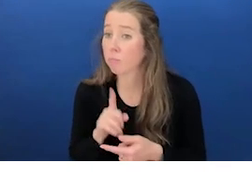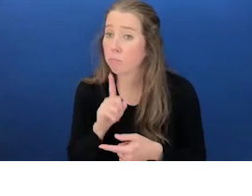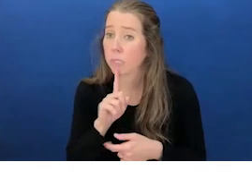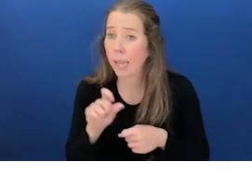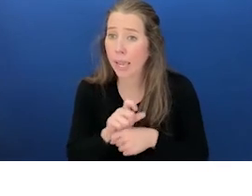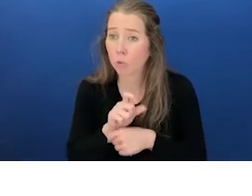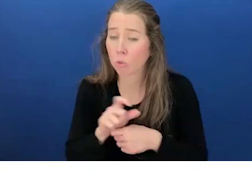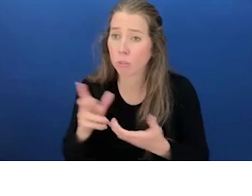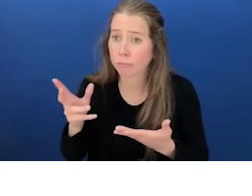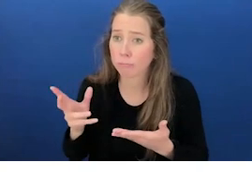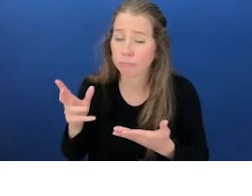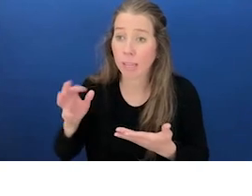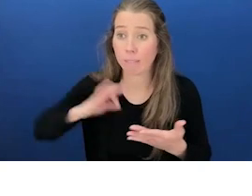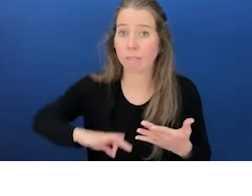advantage,